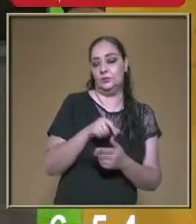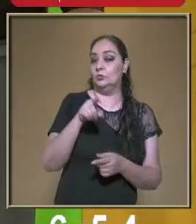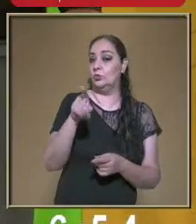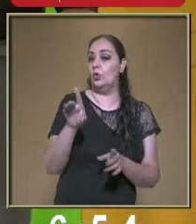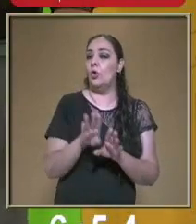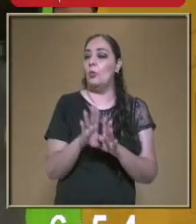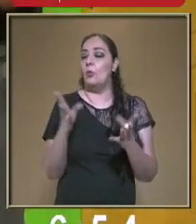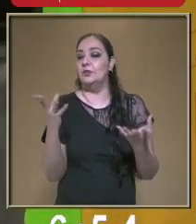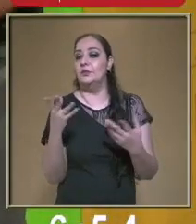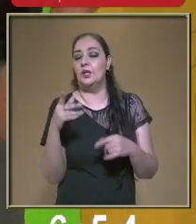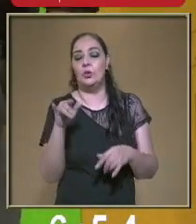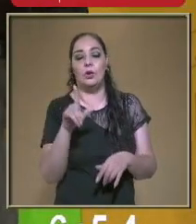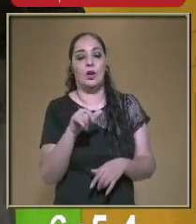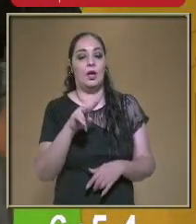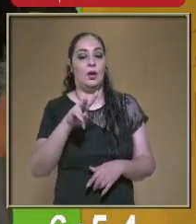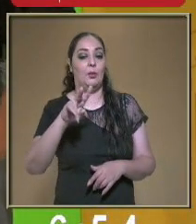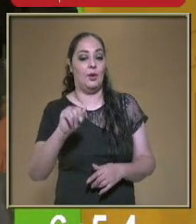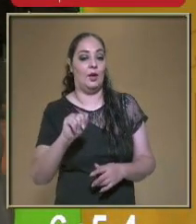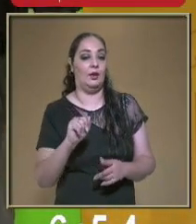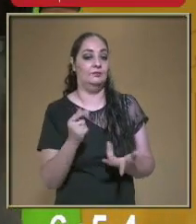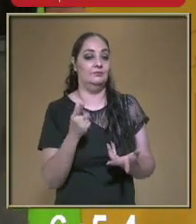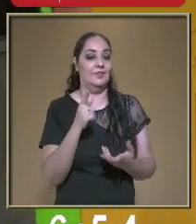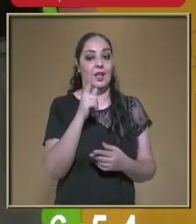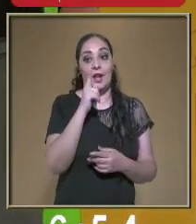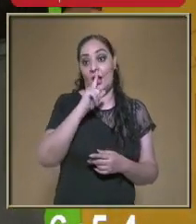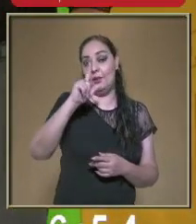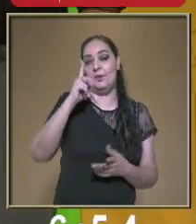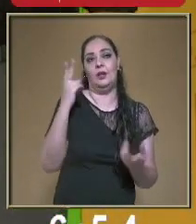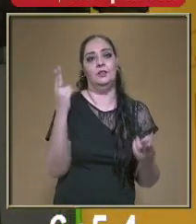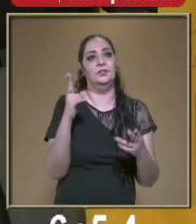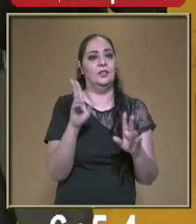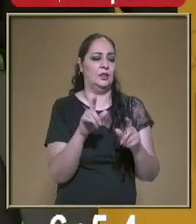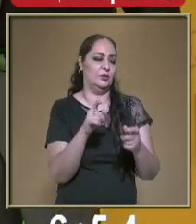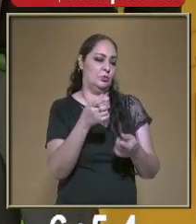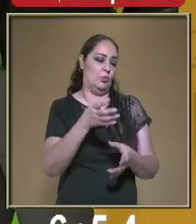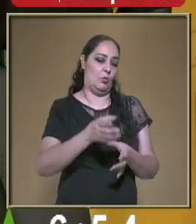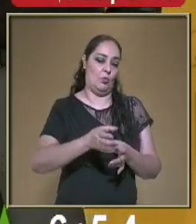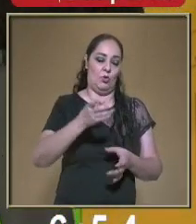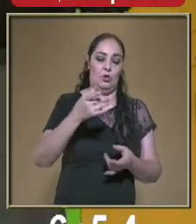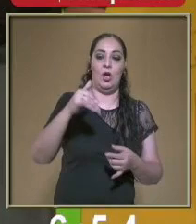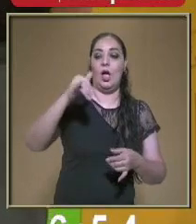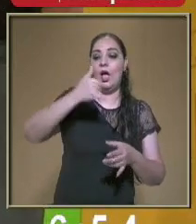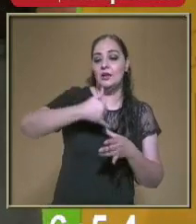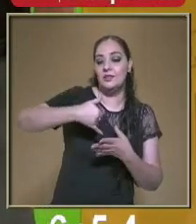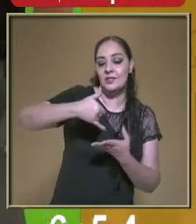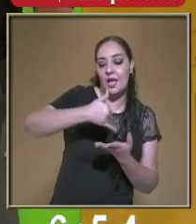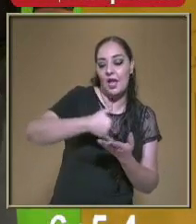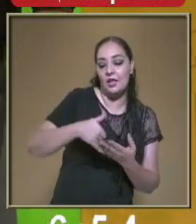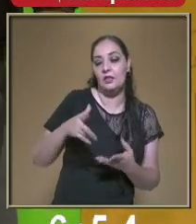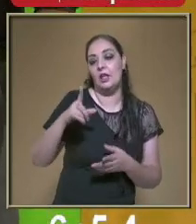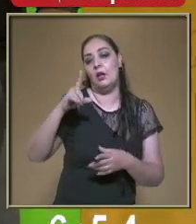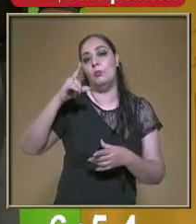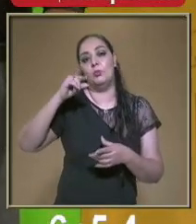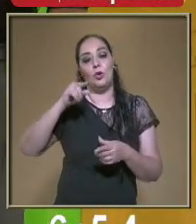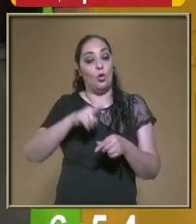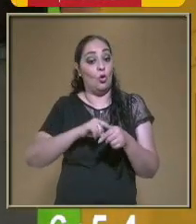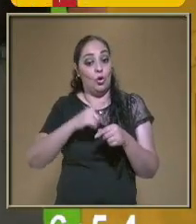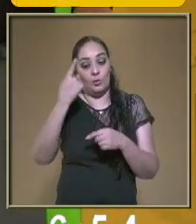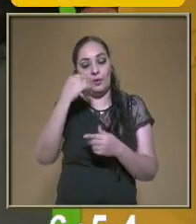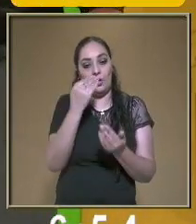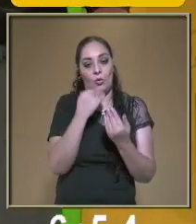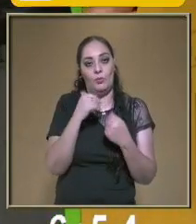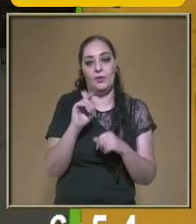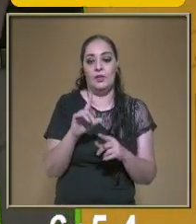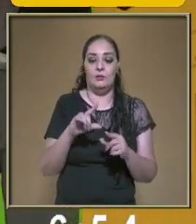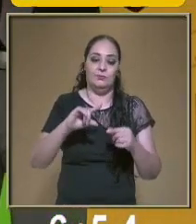make a lava lamp in your house. Materials, plastic bottle, vegetable oil, food coloring,